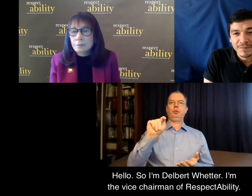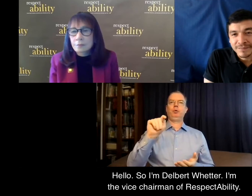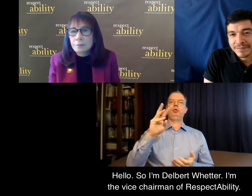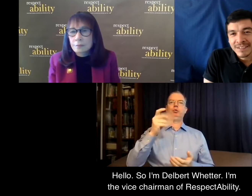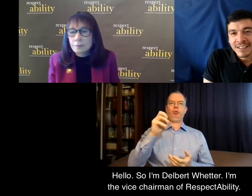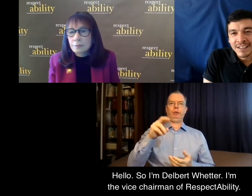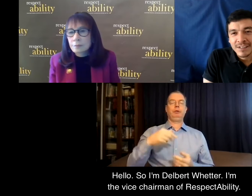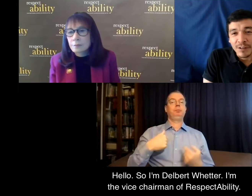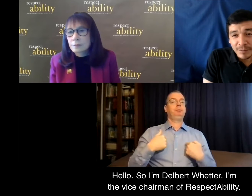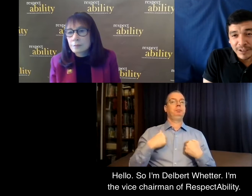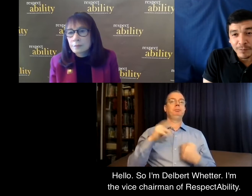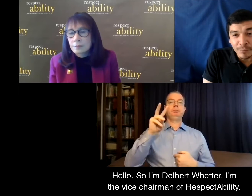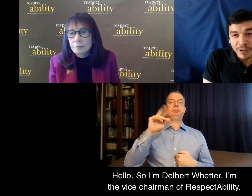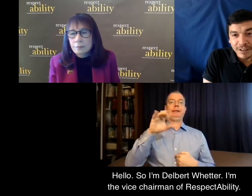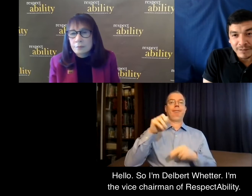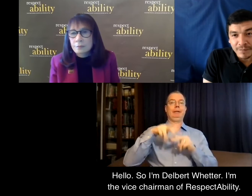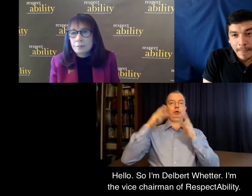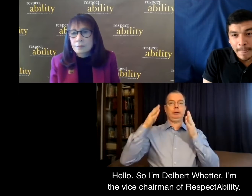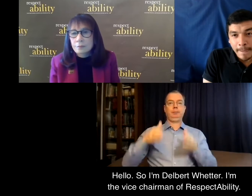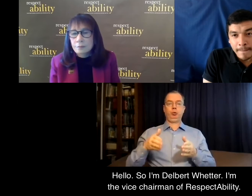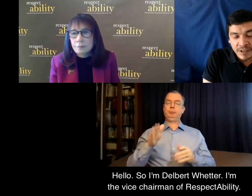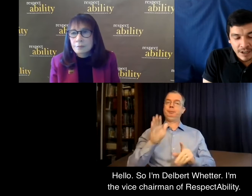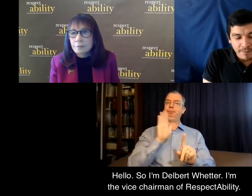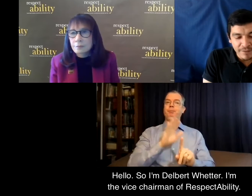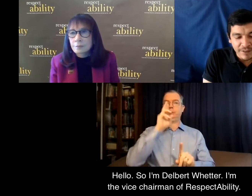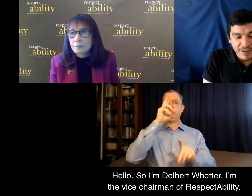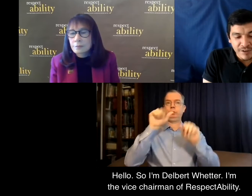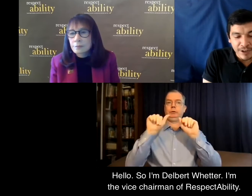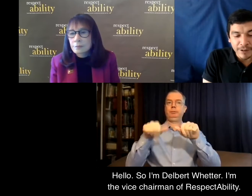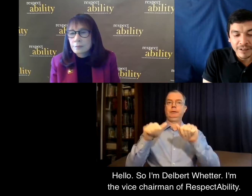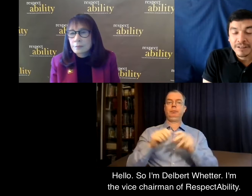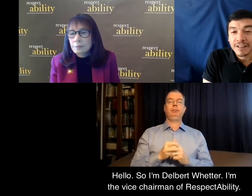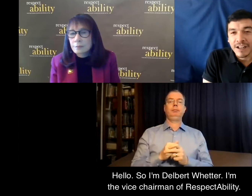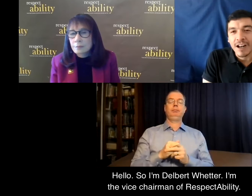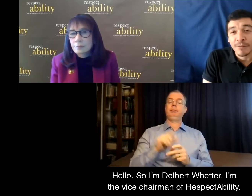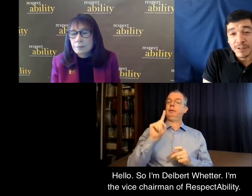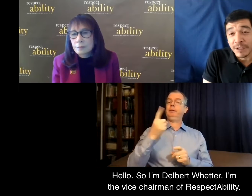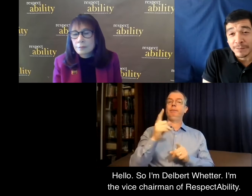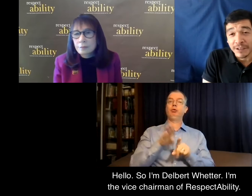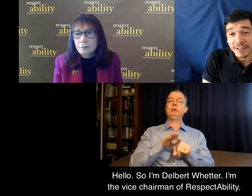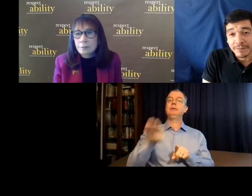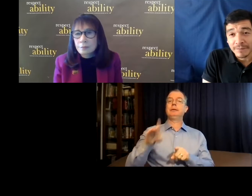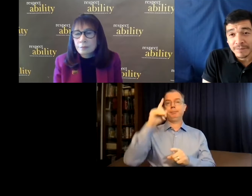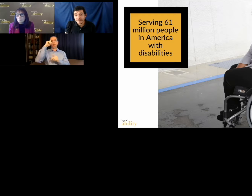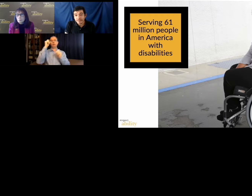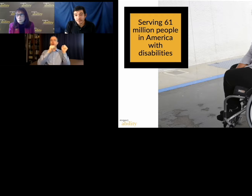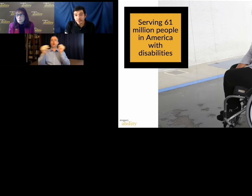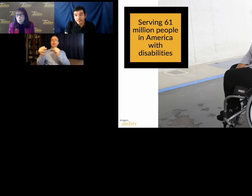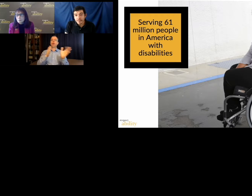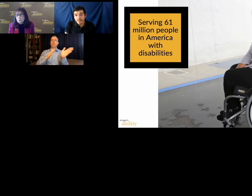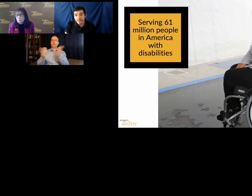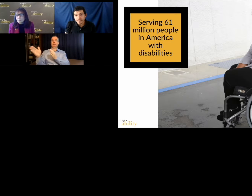Hello. So I'm Delbert Wetter. I'm the vice chairman of RespectAbility.